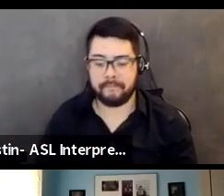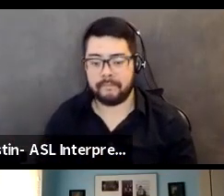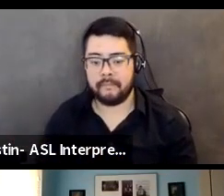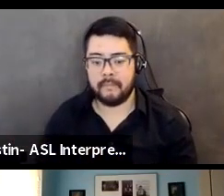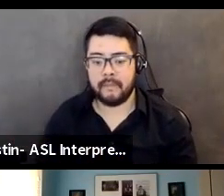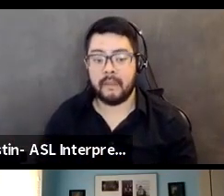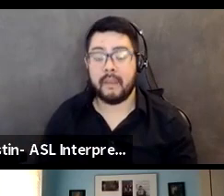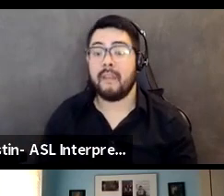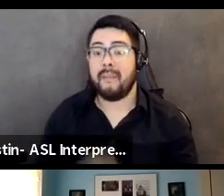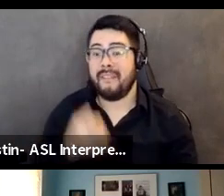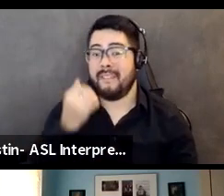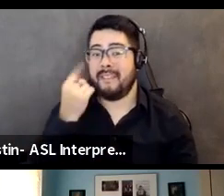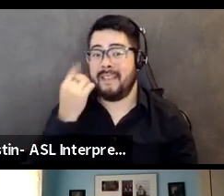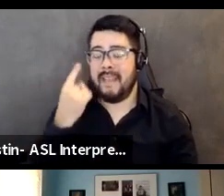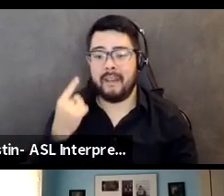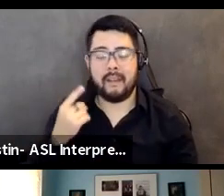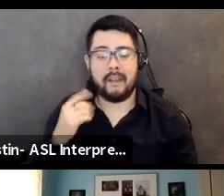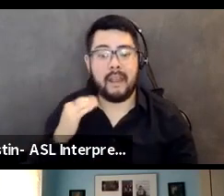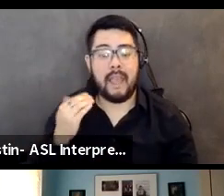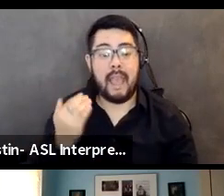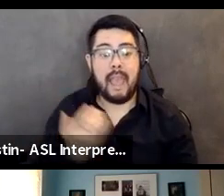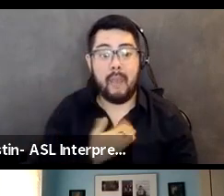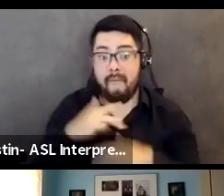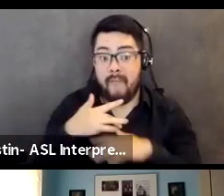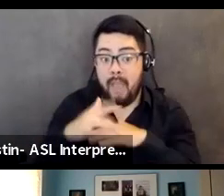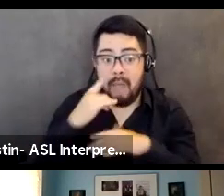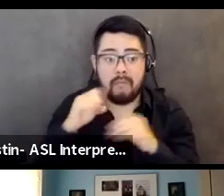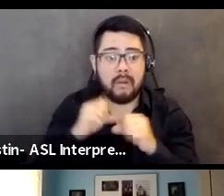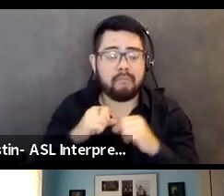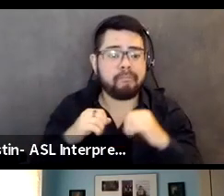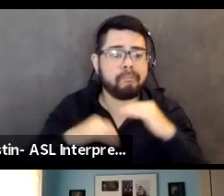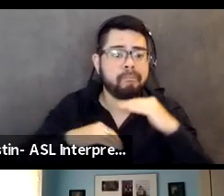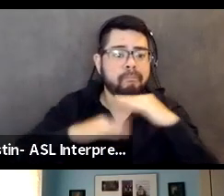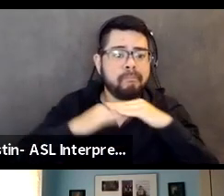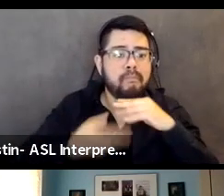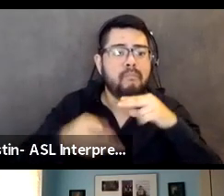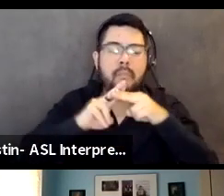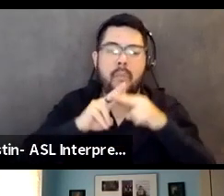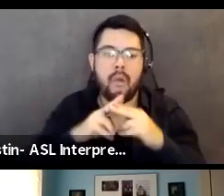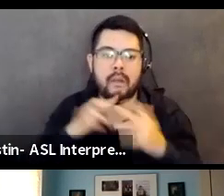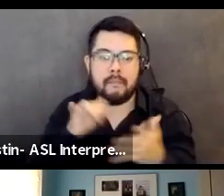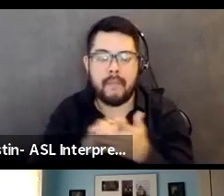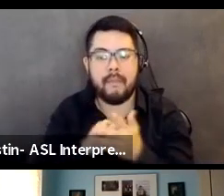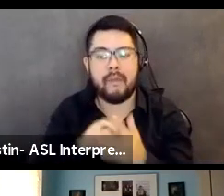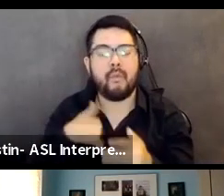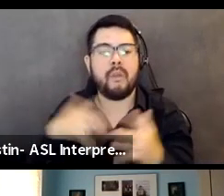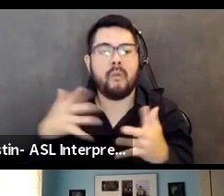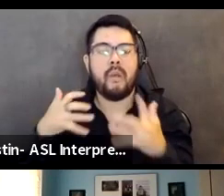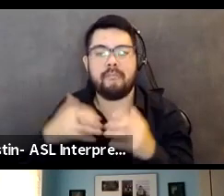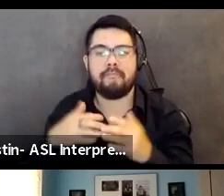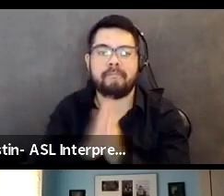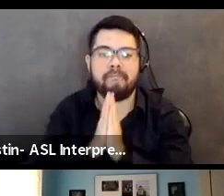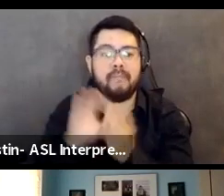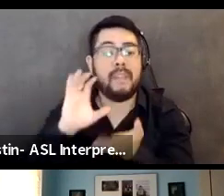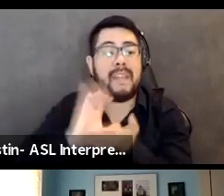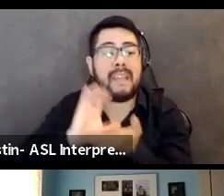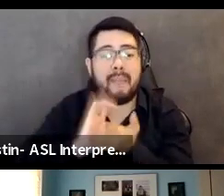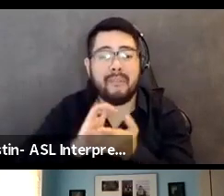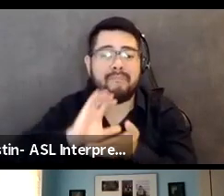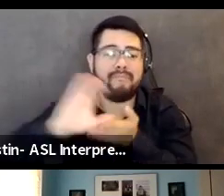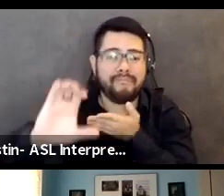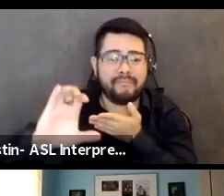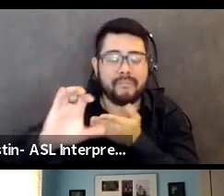physical capacity has now grown with it and we're running out of time we asked for the capital expansion of saginaws elementary to invest in our